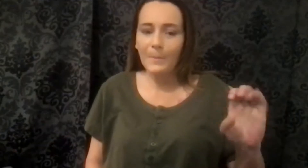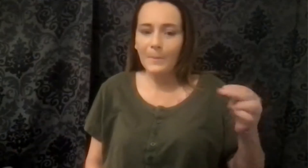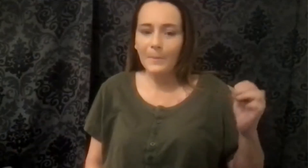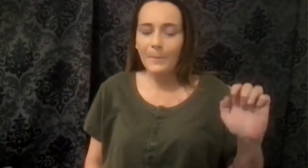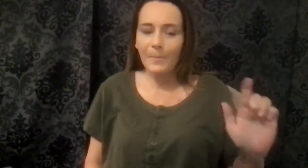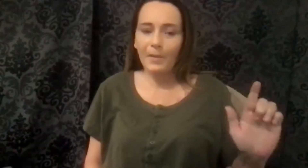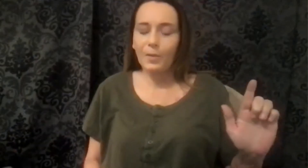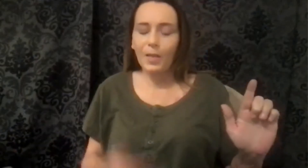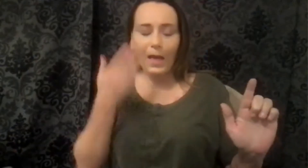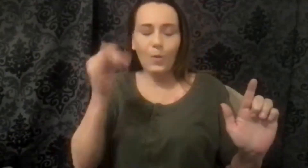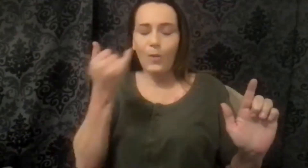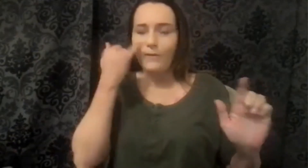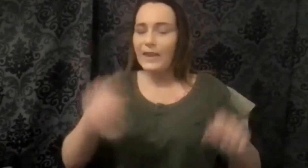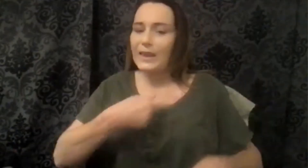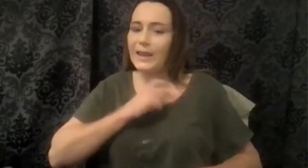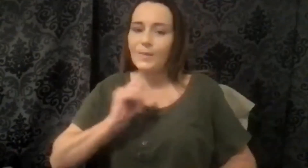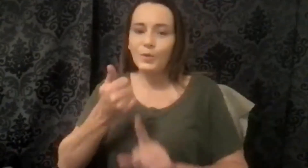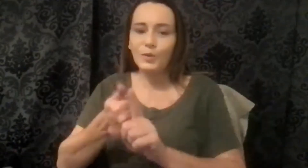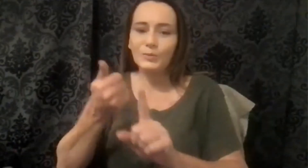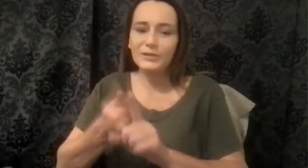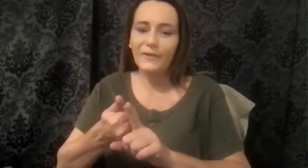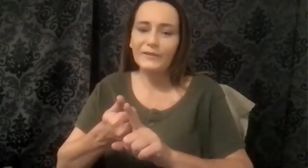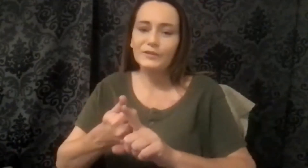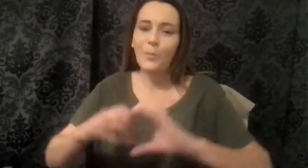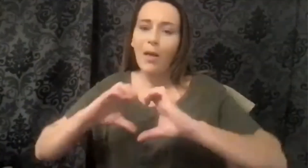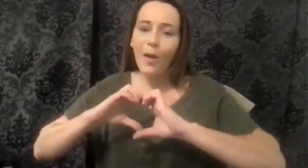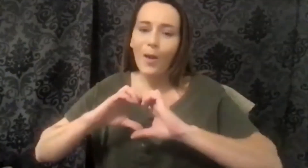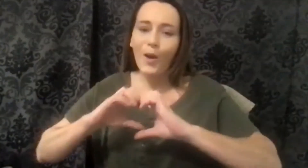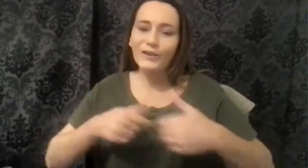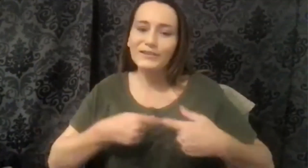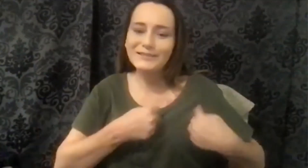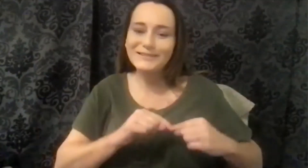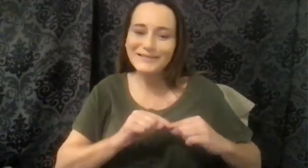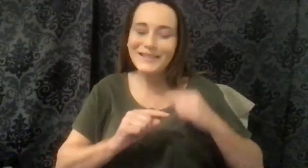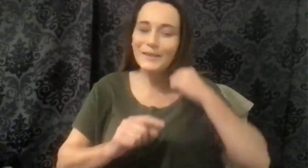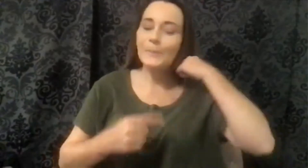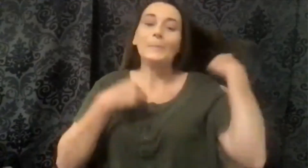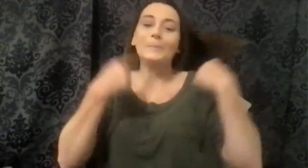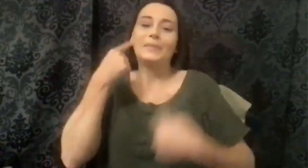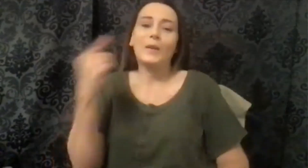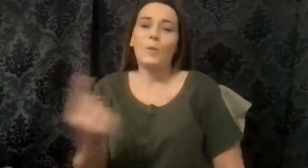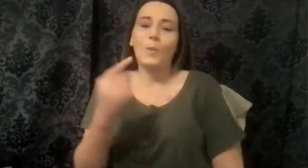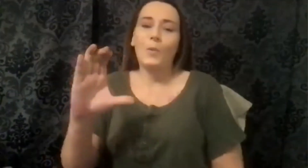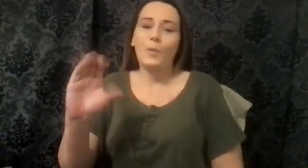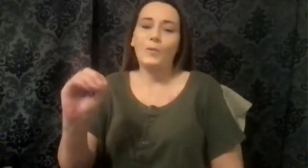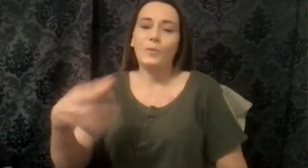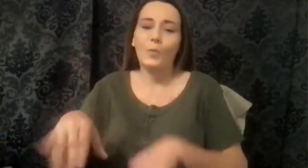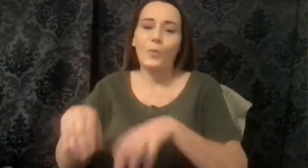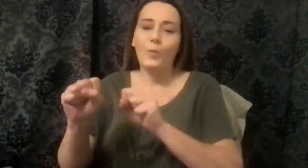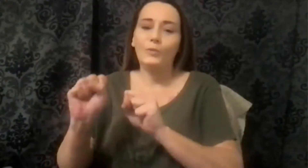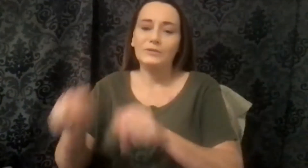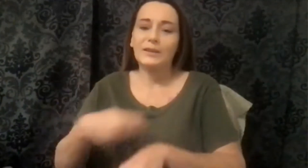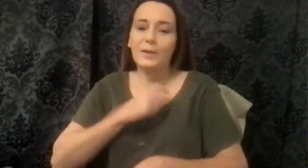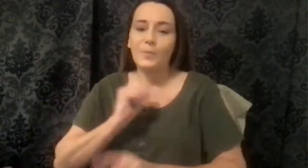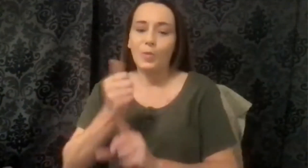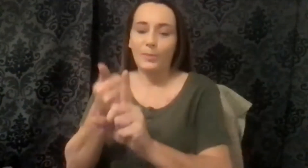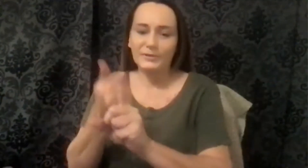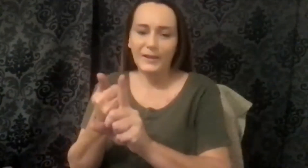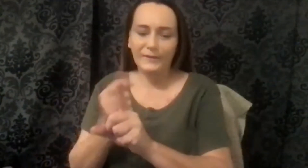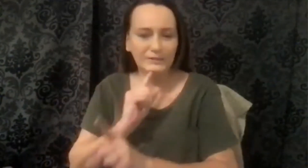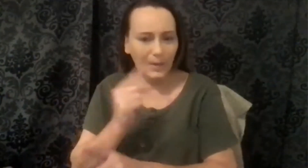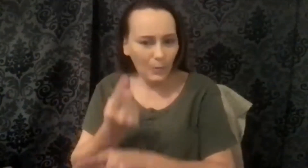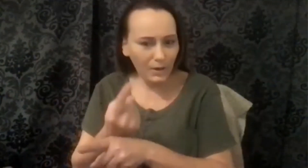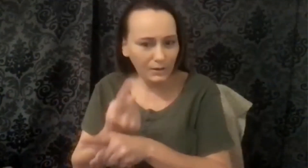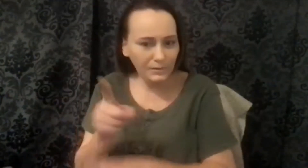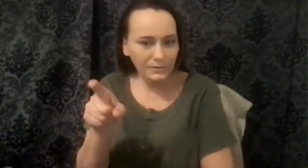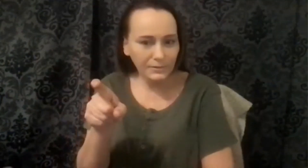he can unmute himself. Oh, he's giving a little heart there. Okay. I think only the co-facilitators can unmute themselves. Is that correct? For the